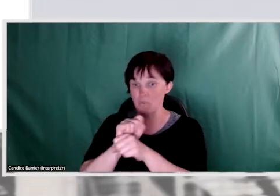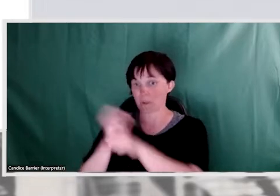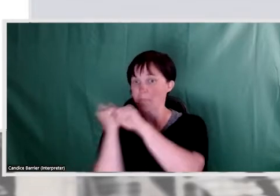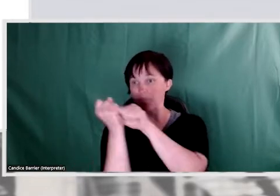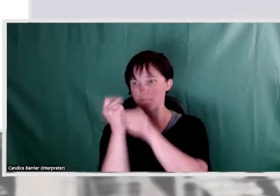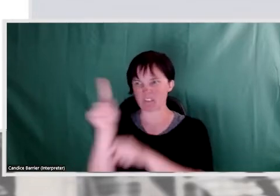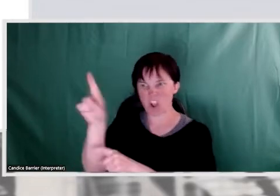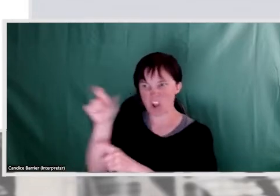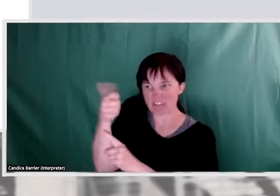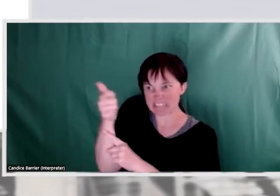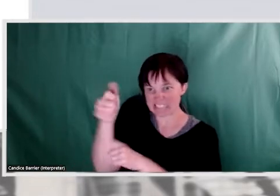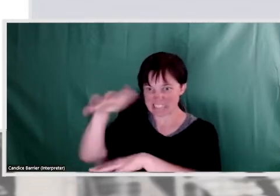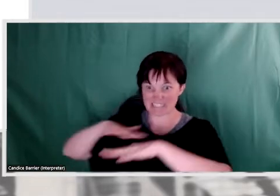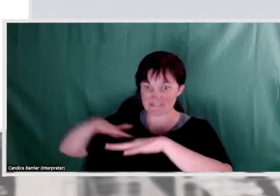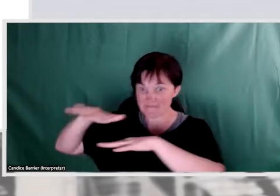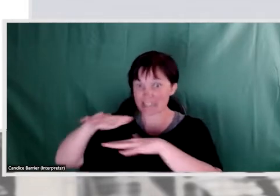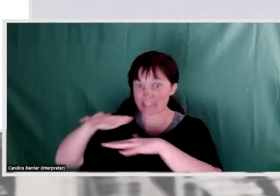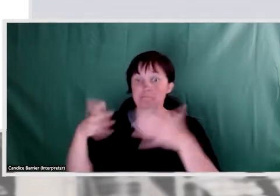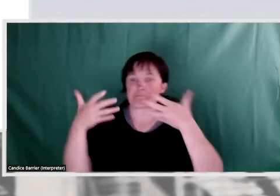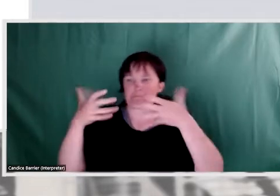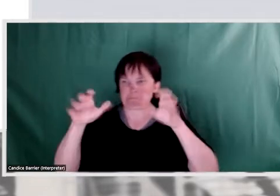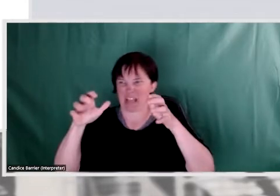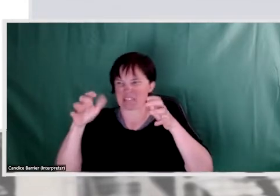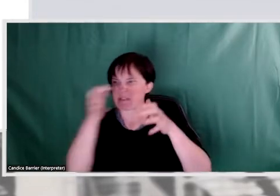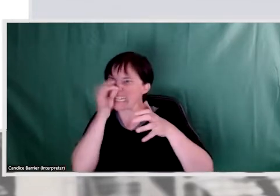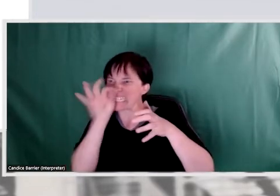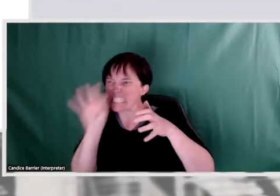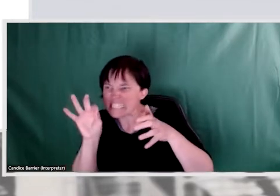Are we all good now, Alex?